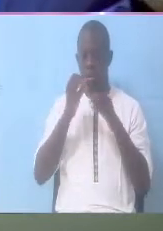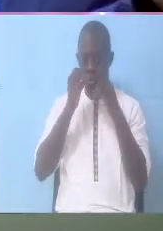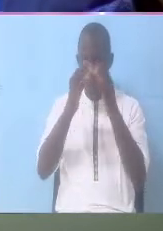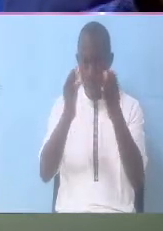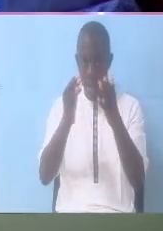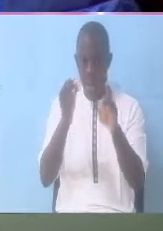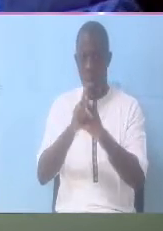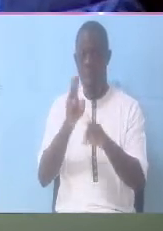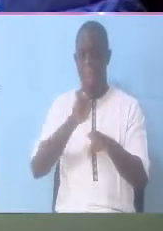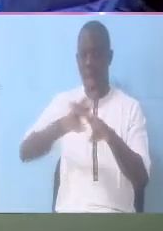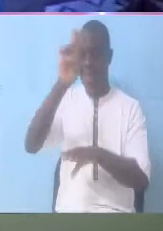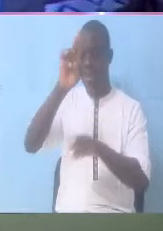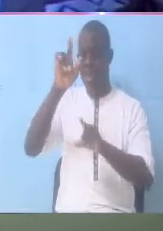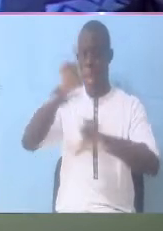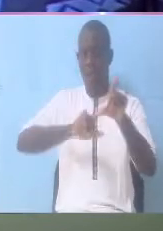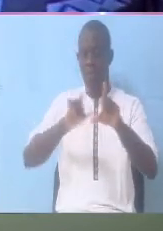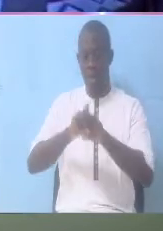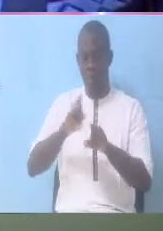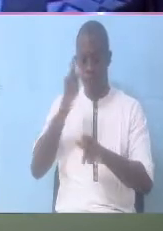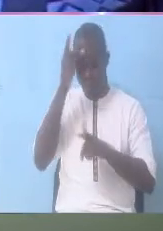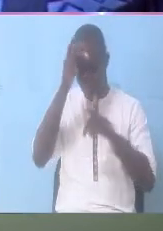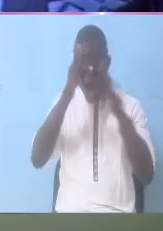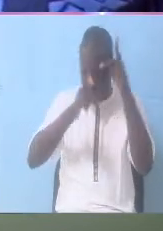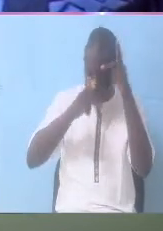drunkenness. Yes.